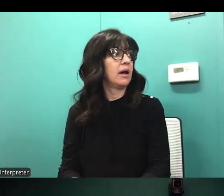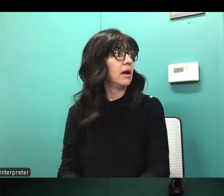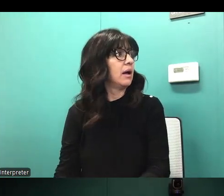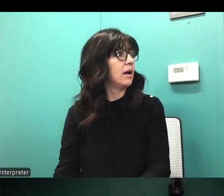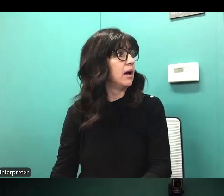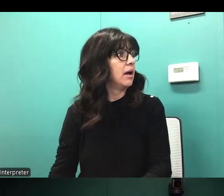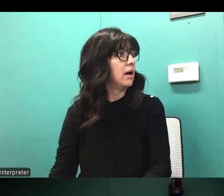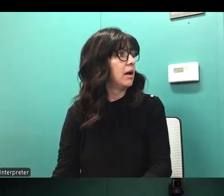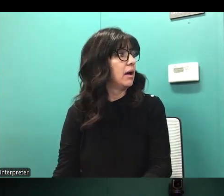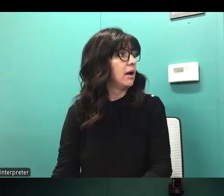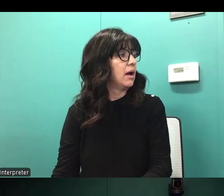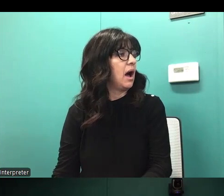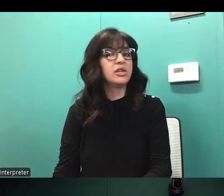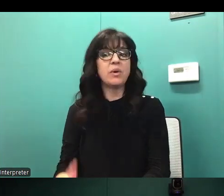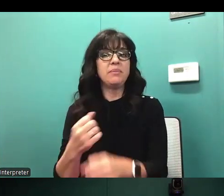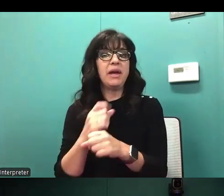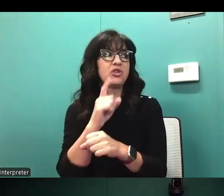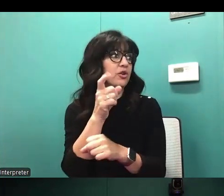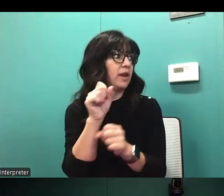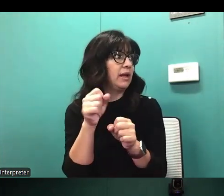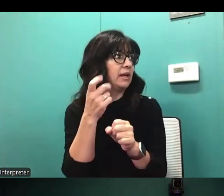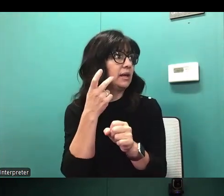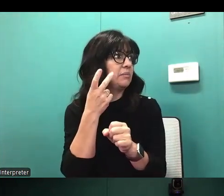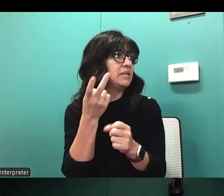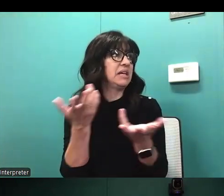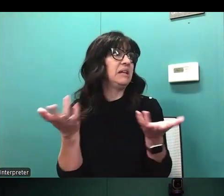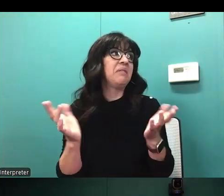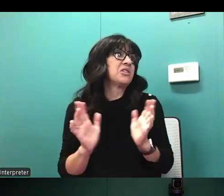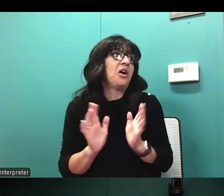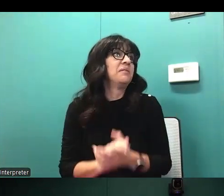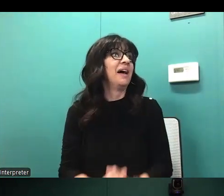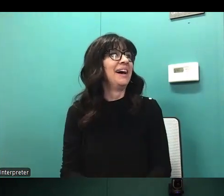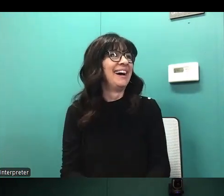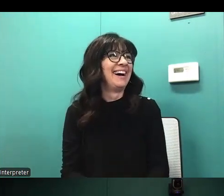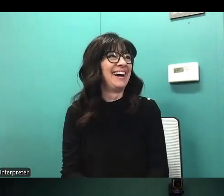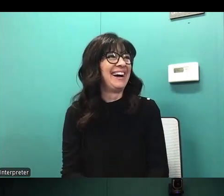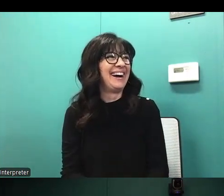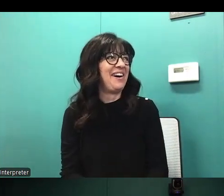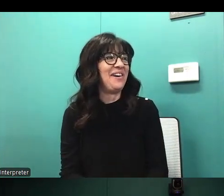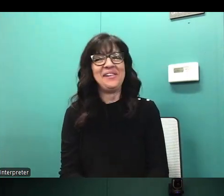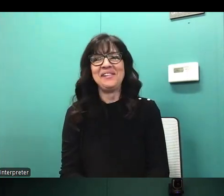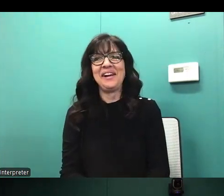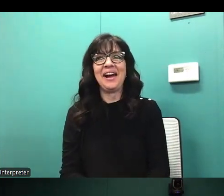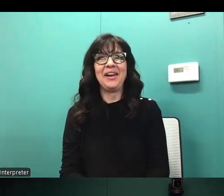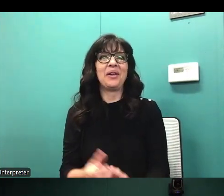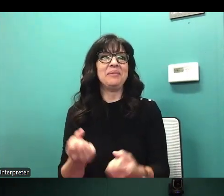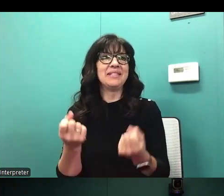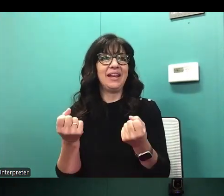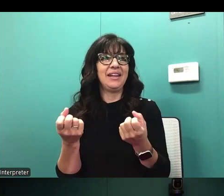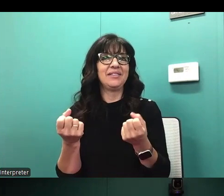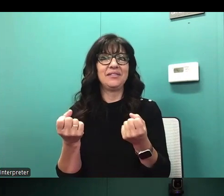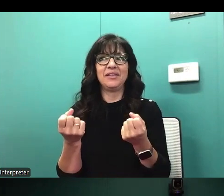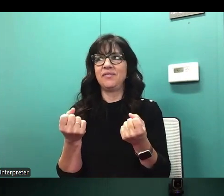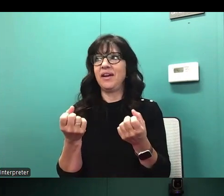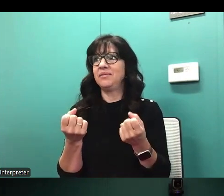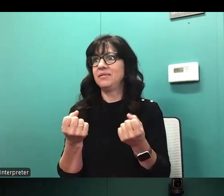Like, in my office, I have some of these things like that. And it's literally like, Thank you. I'm glad you're being aware of